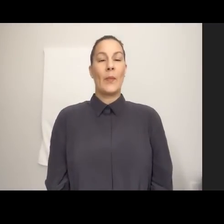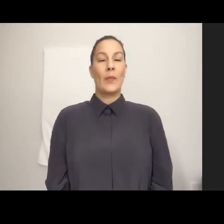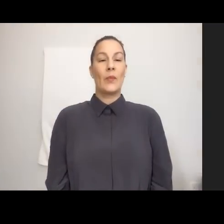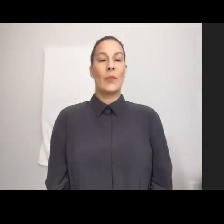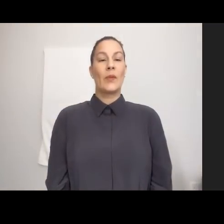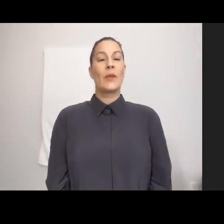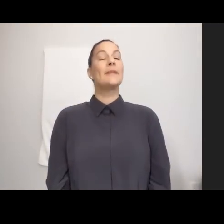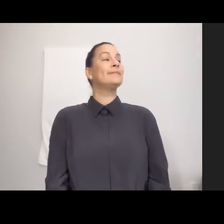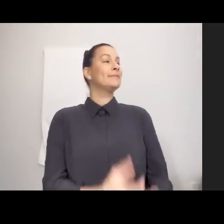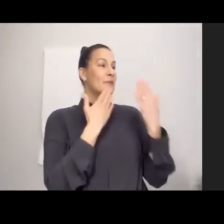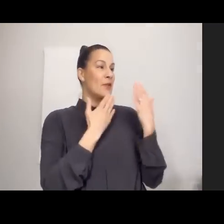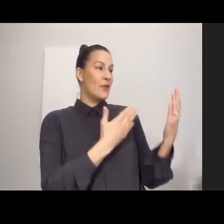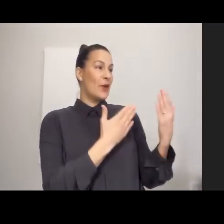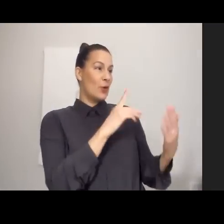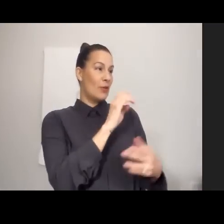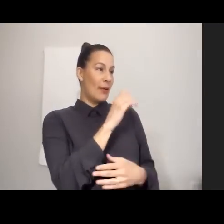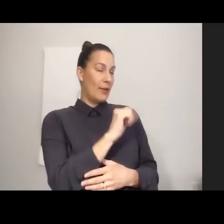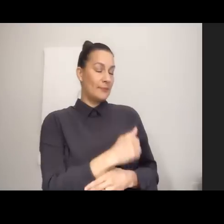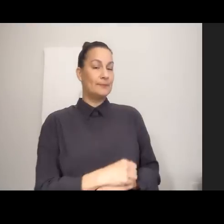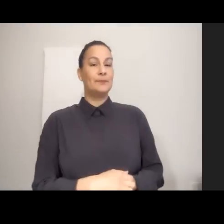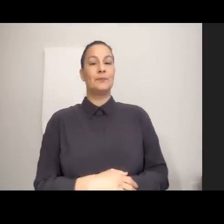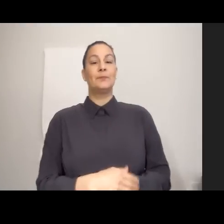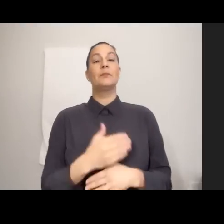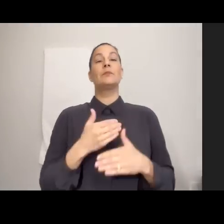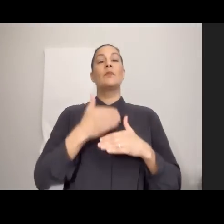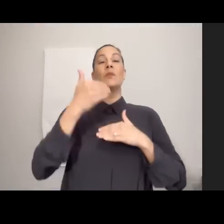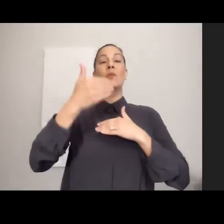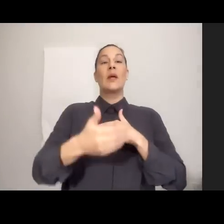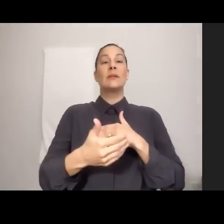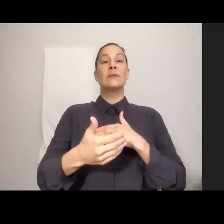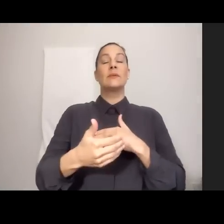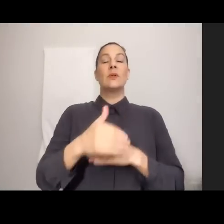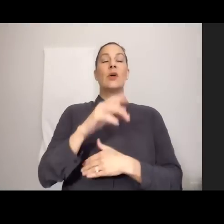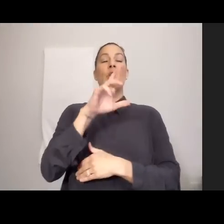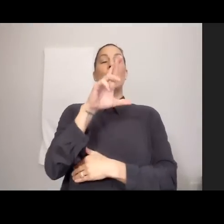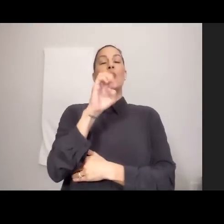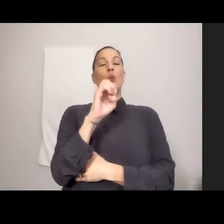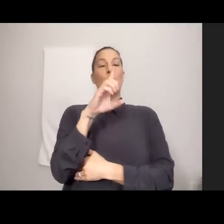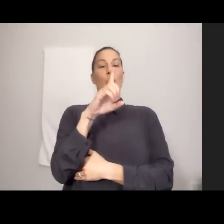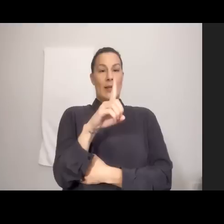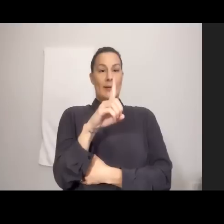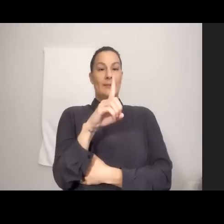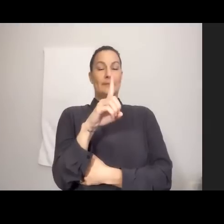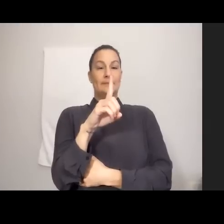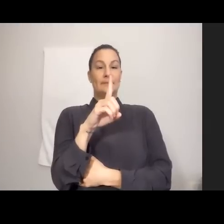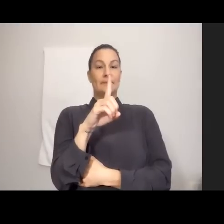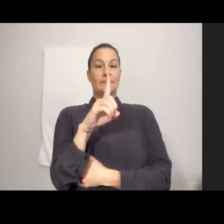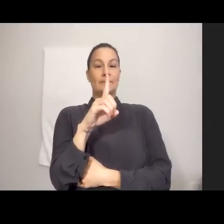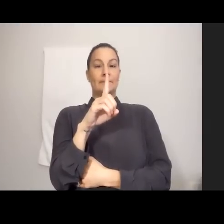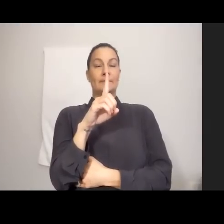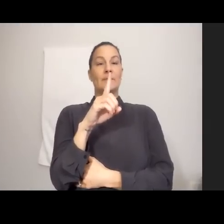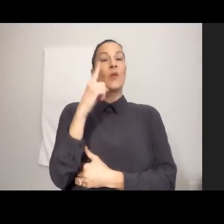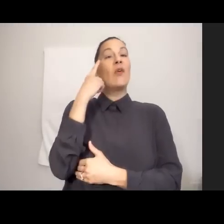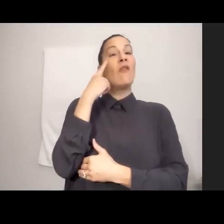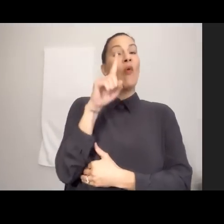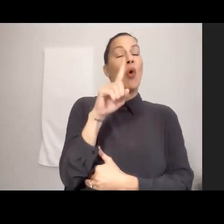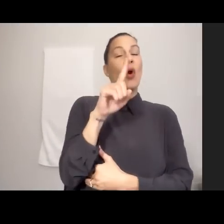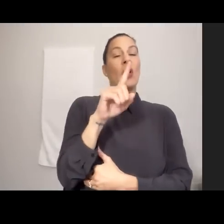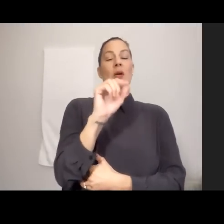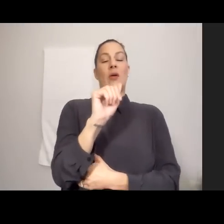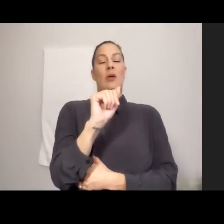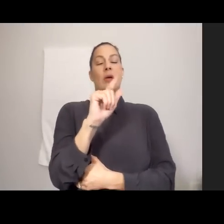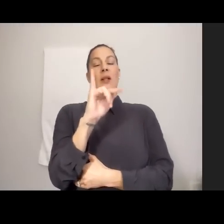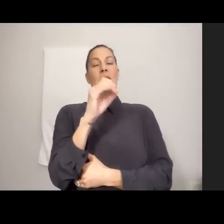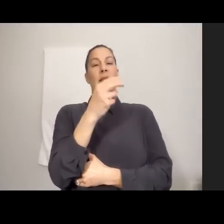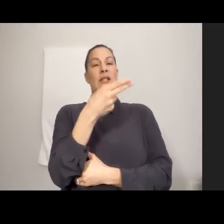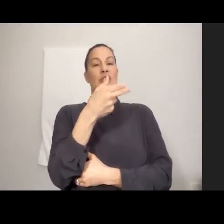Thank you, Layla. Next, we have Red, who's up again, this time on behalf of Alicia Walker. And both of them